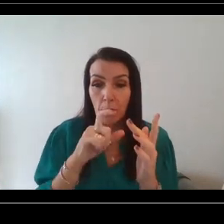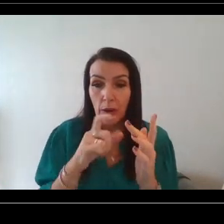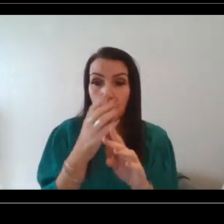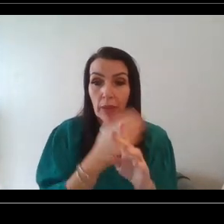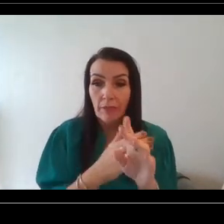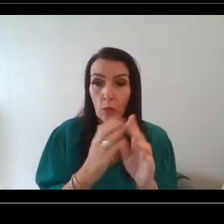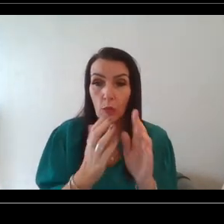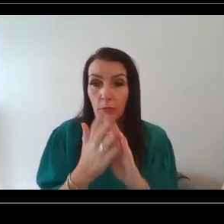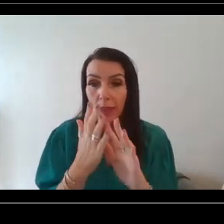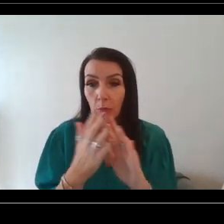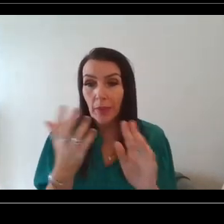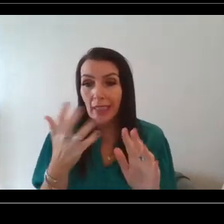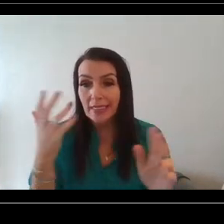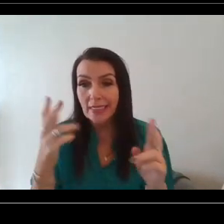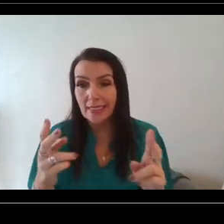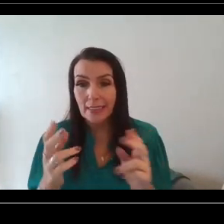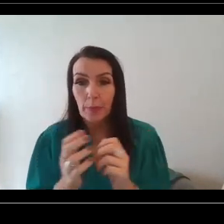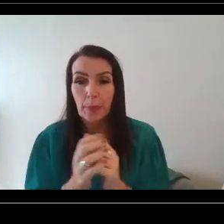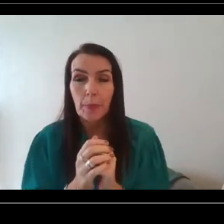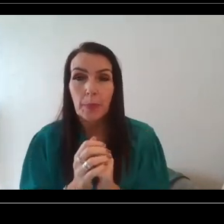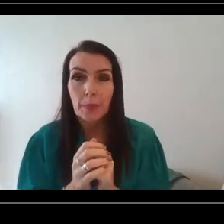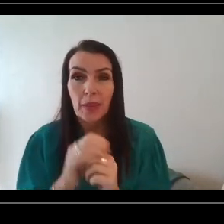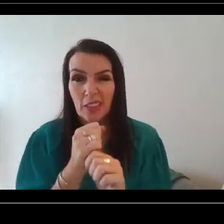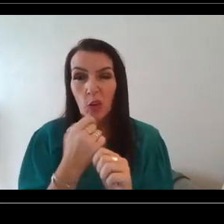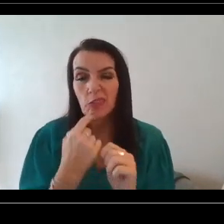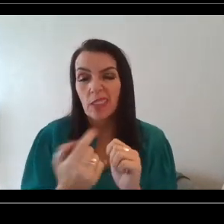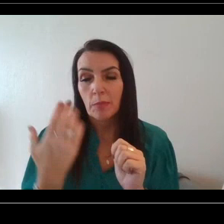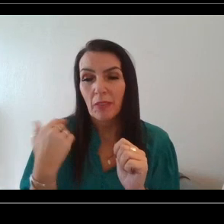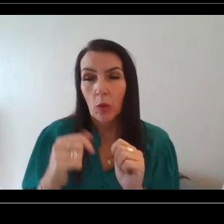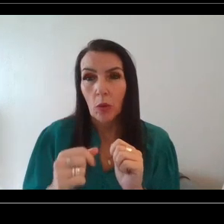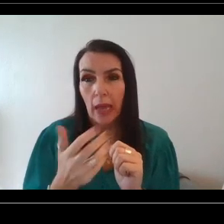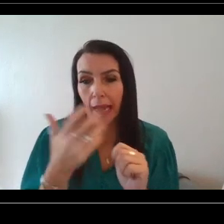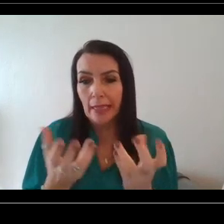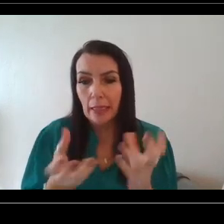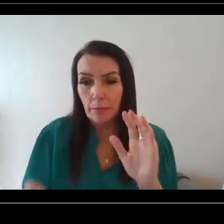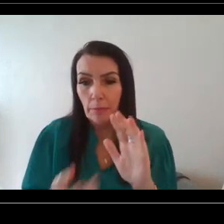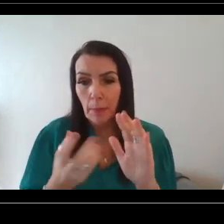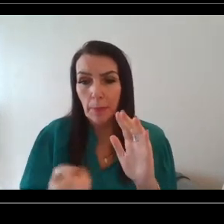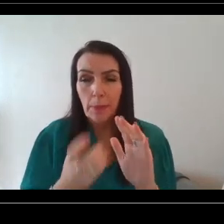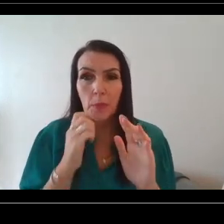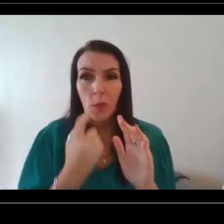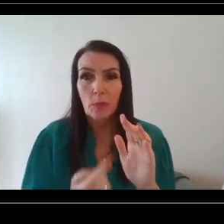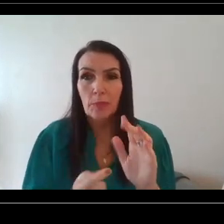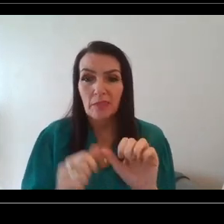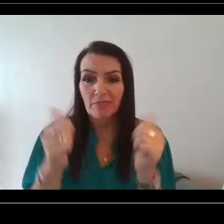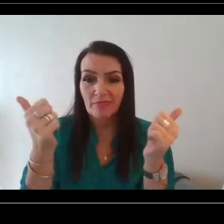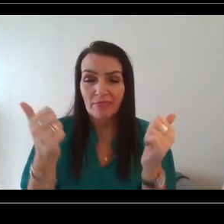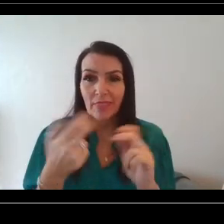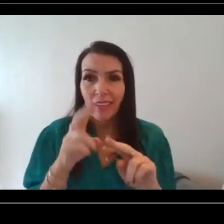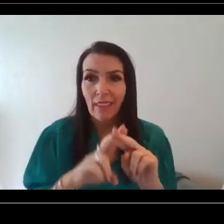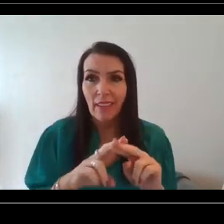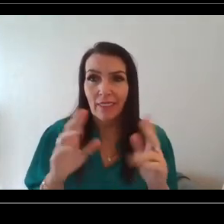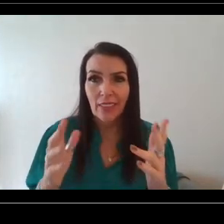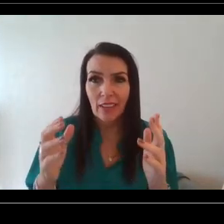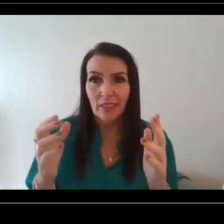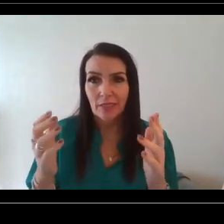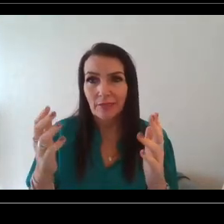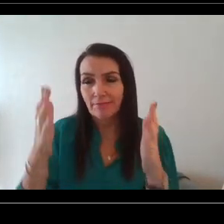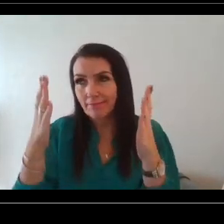heating system. As Gordon was mentioning earlier, a heat pump's only going to be so effective if you've got leaky walls